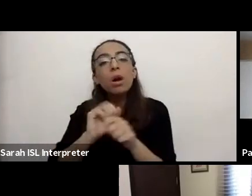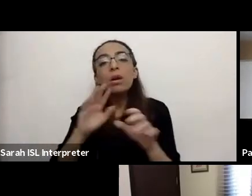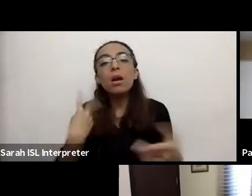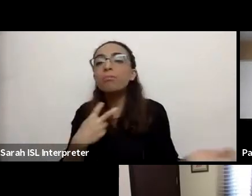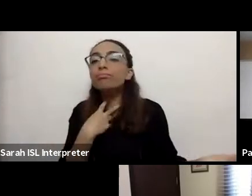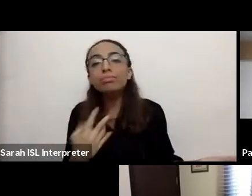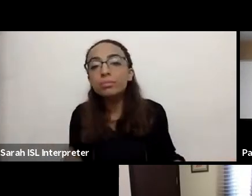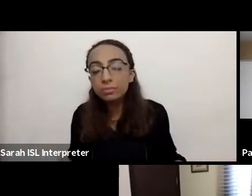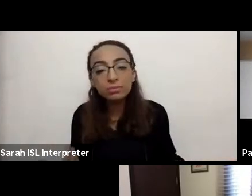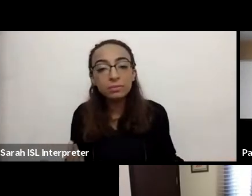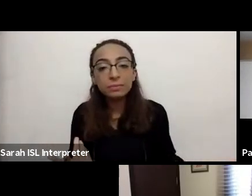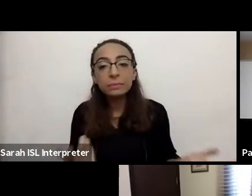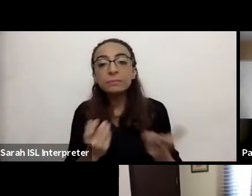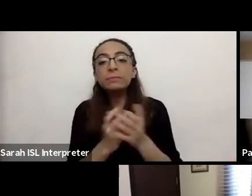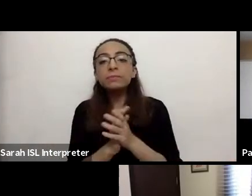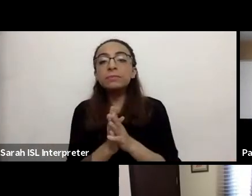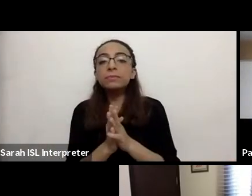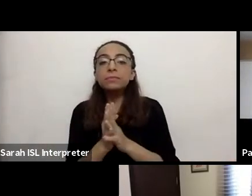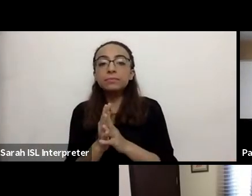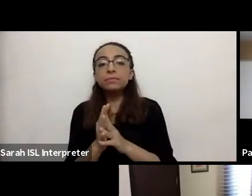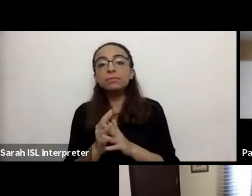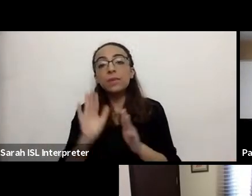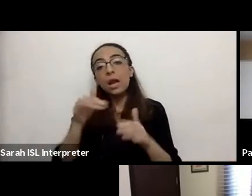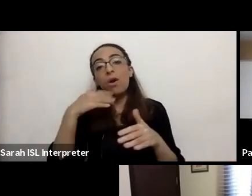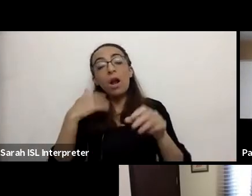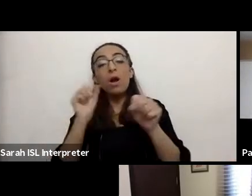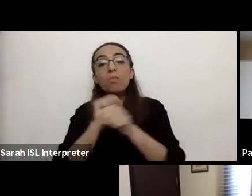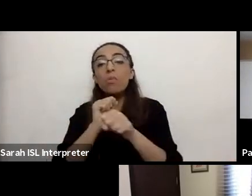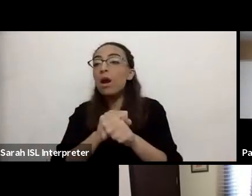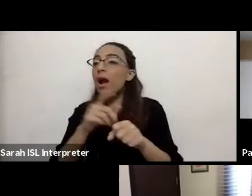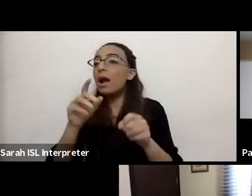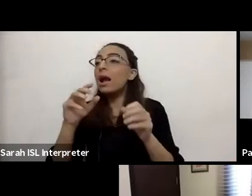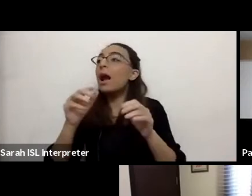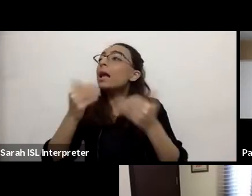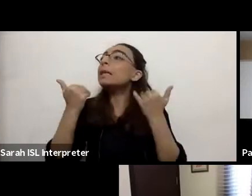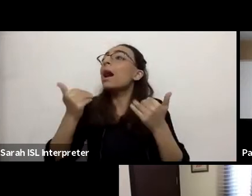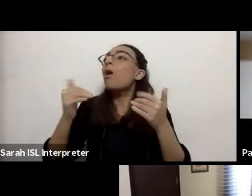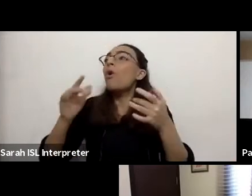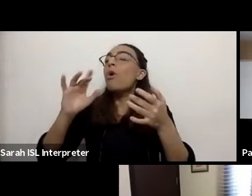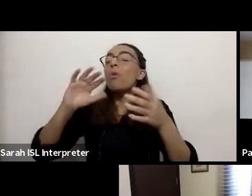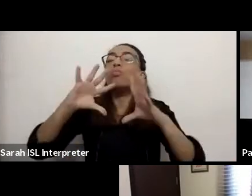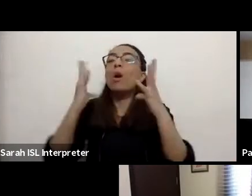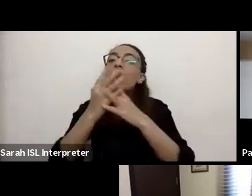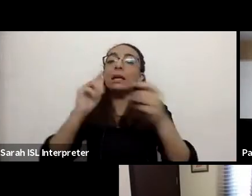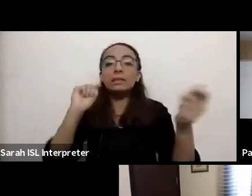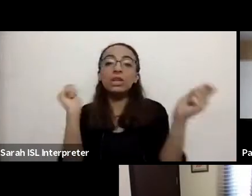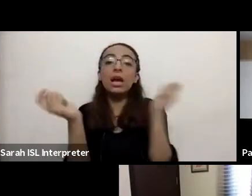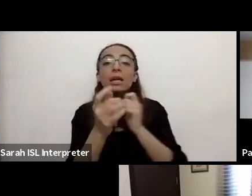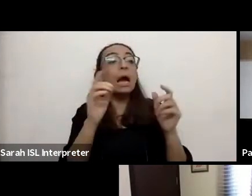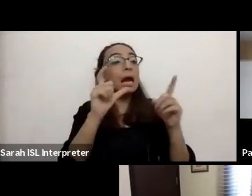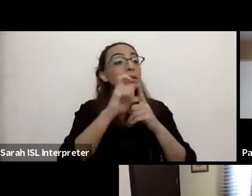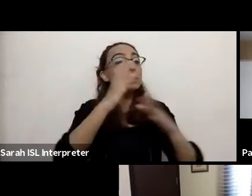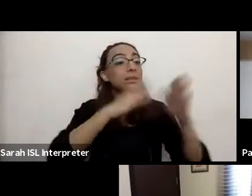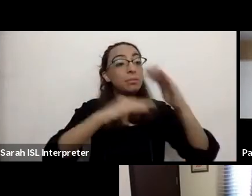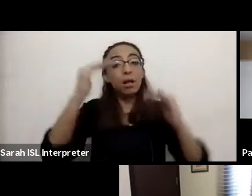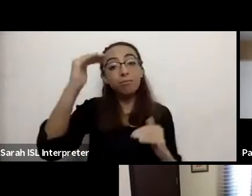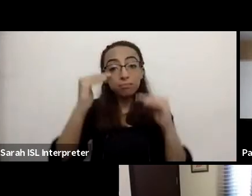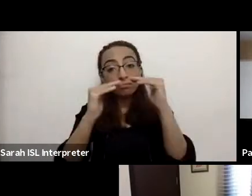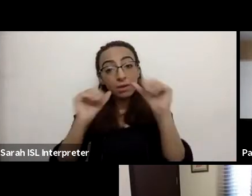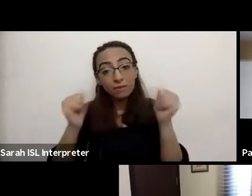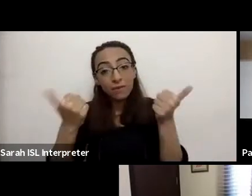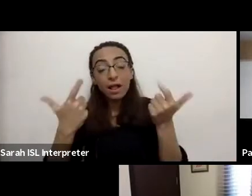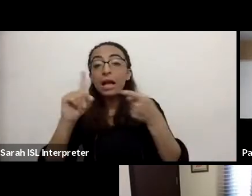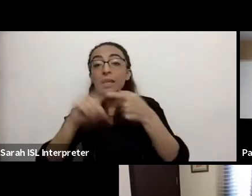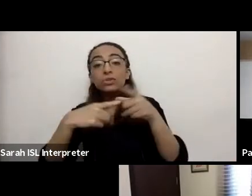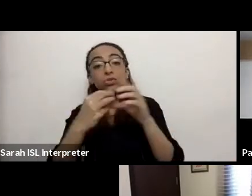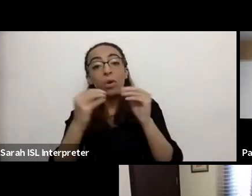will be able to align themselves to this kind of a new normal, and if employment continue to be in the way it